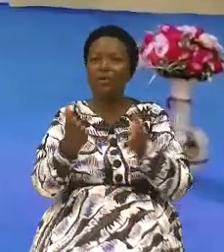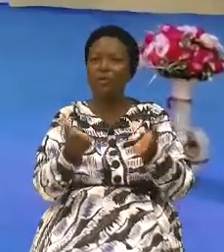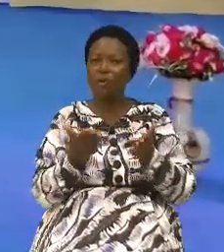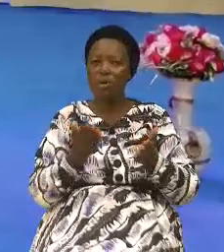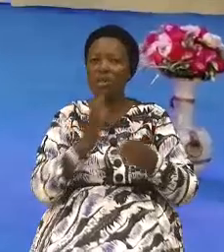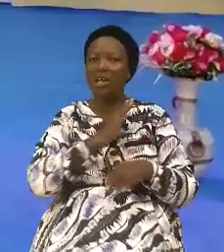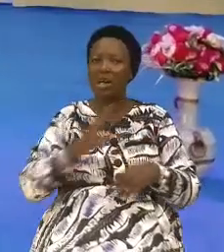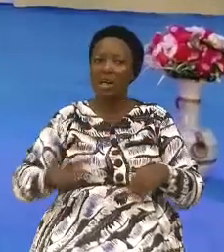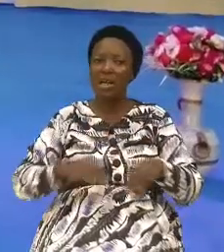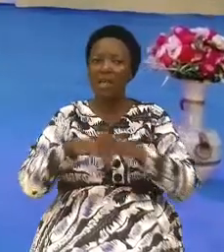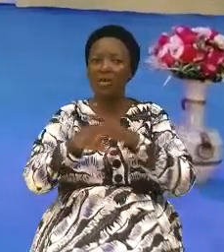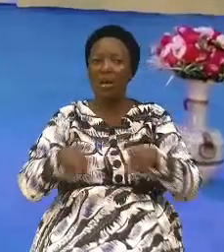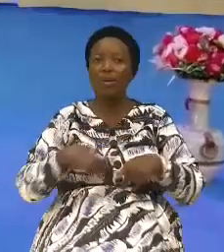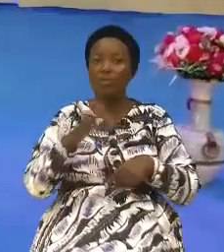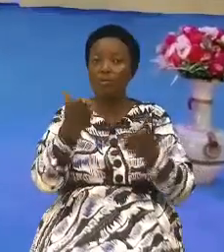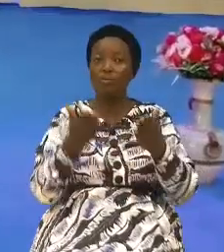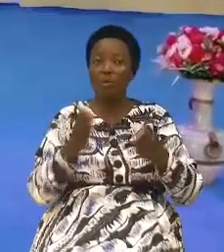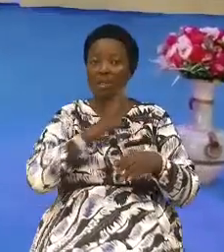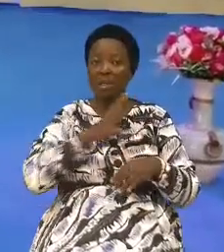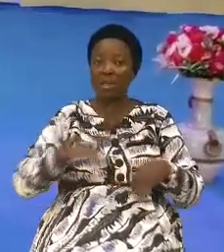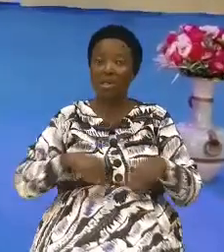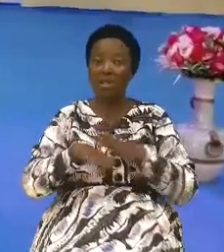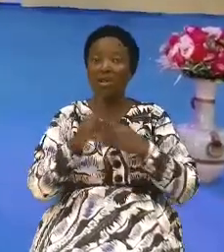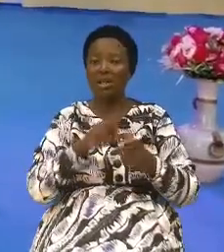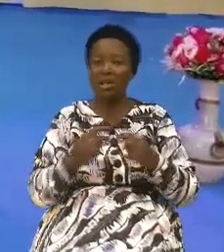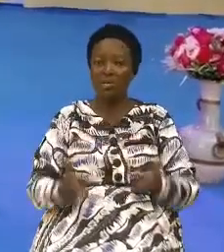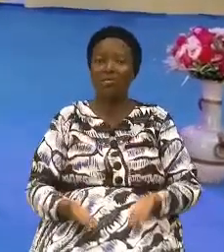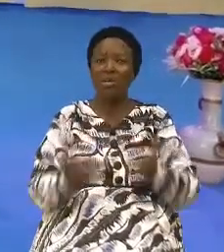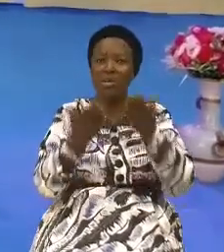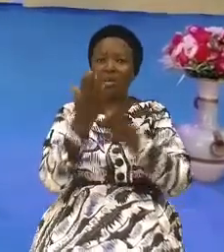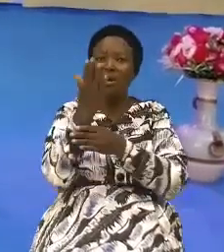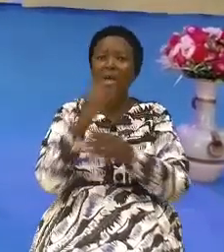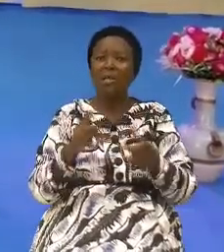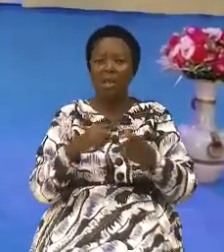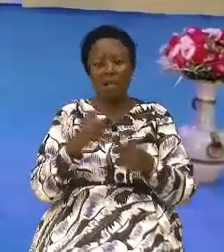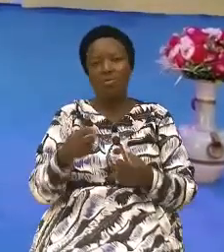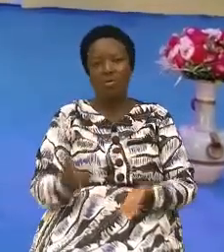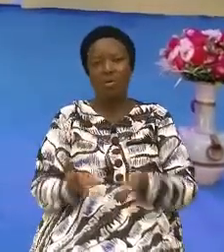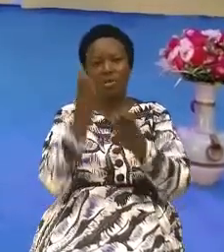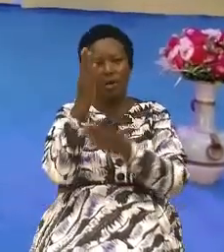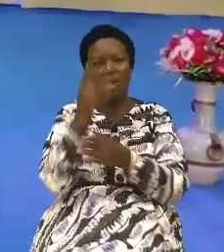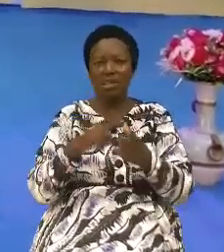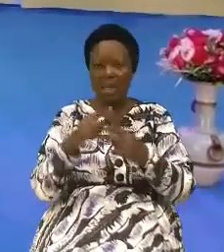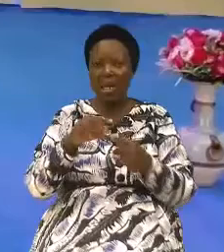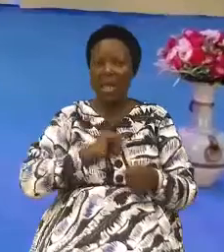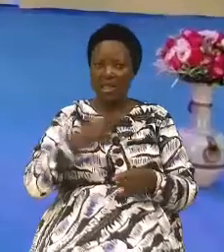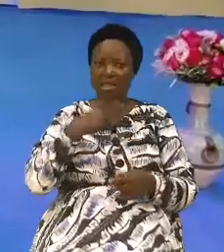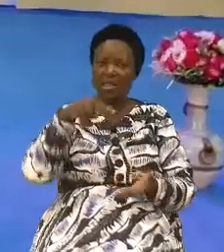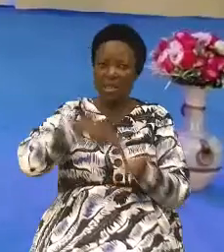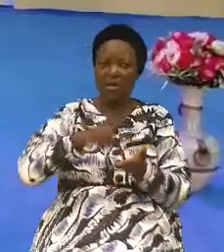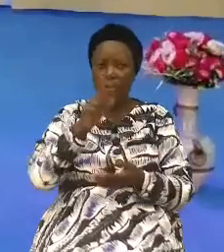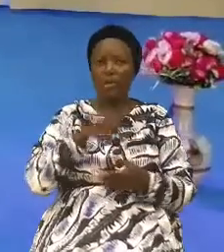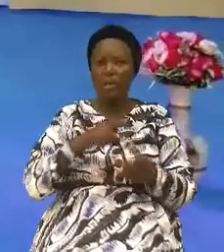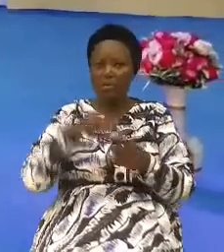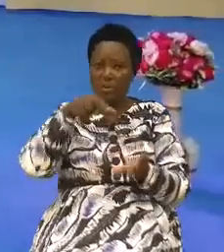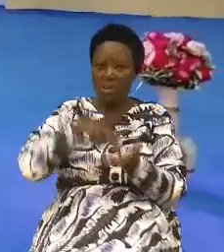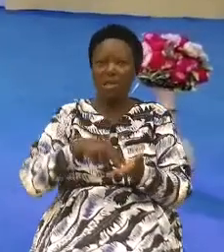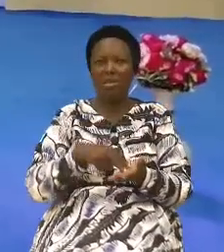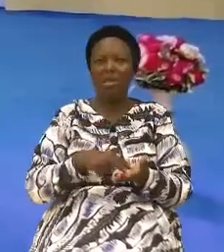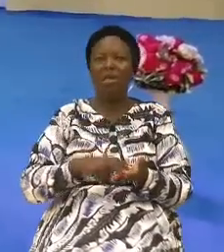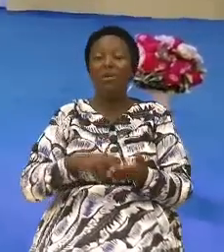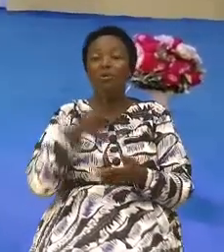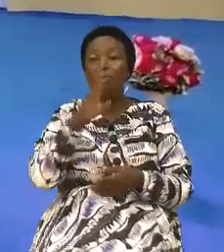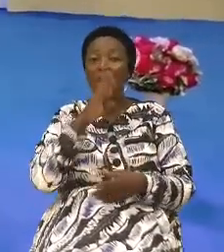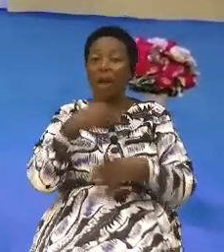Christ in your life, raise up your hand. Then you raise up your hand. Then I say stand up, and you stand up. You're making yourself